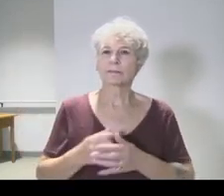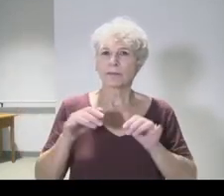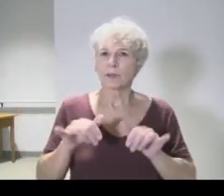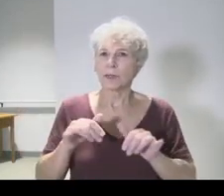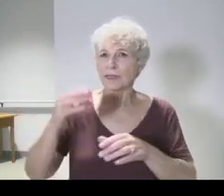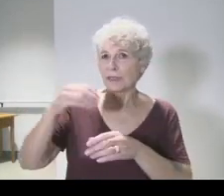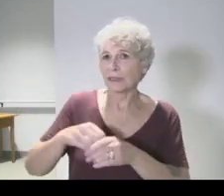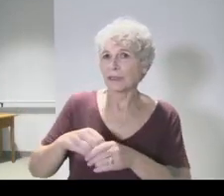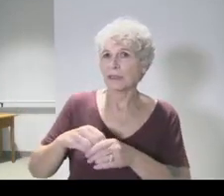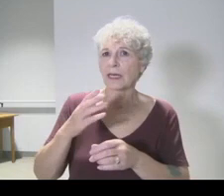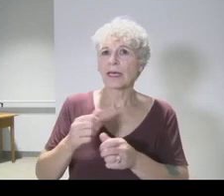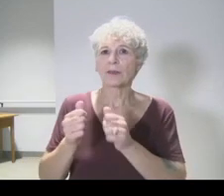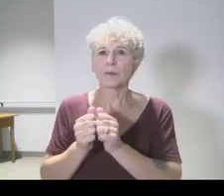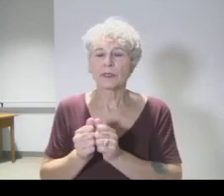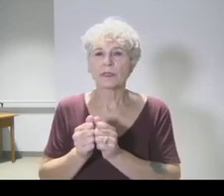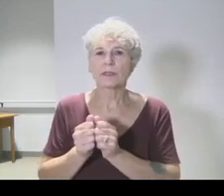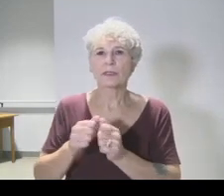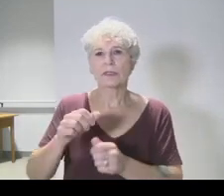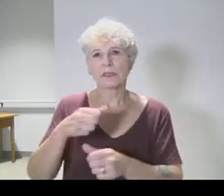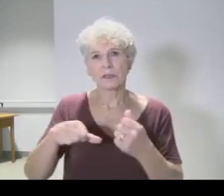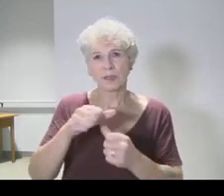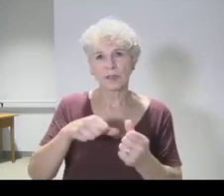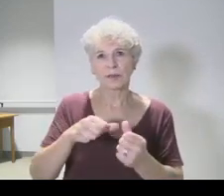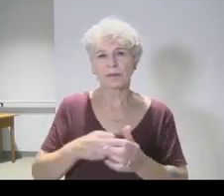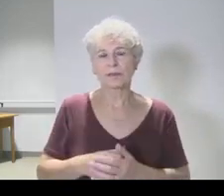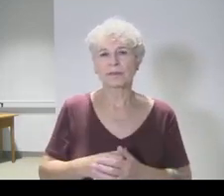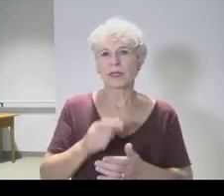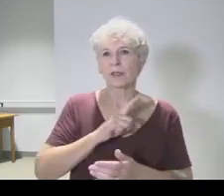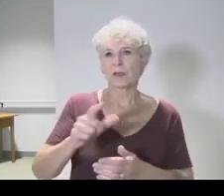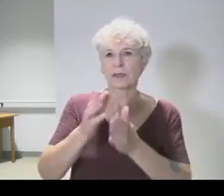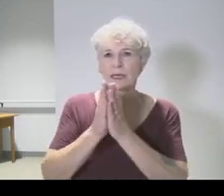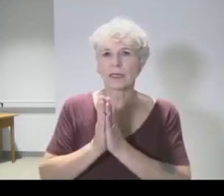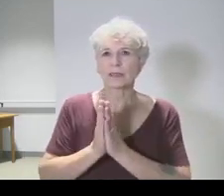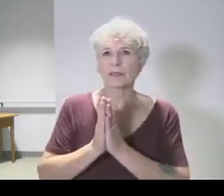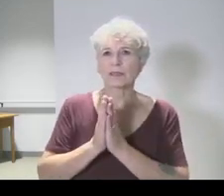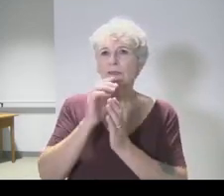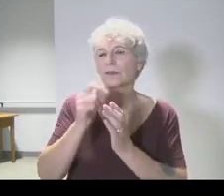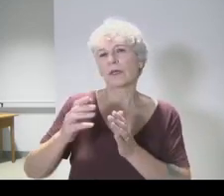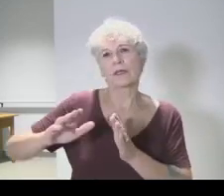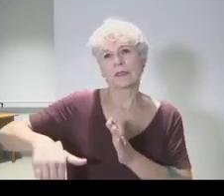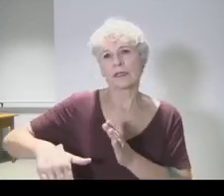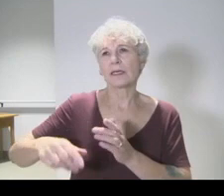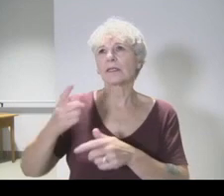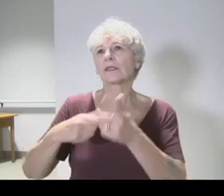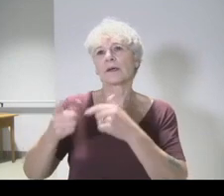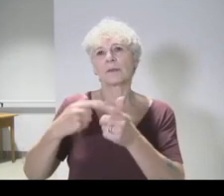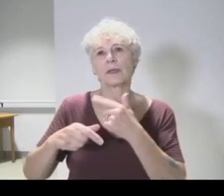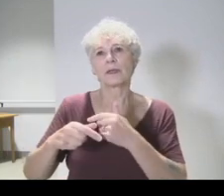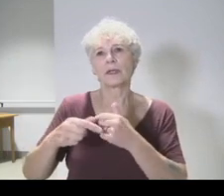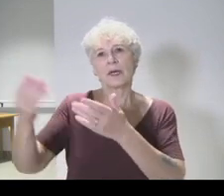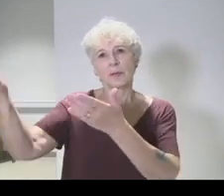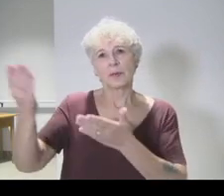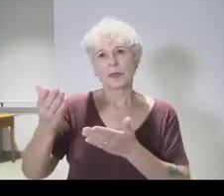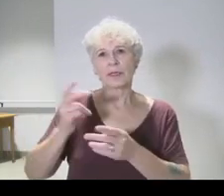you and with one another in you. And Lord, we ask that you not tarry, but that you come, bring your